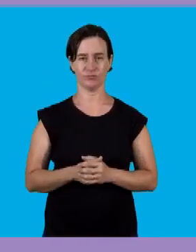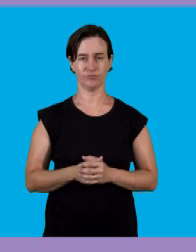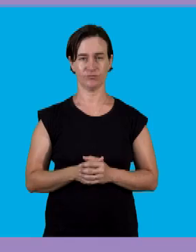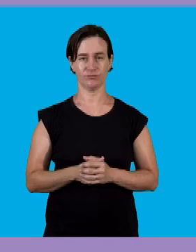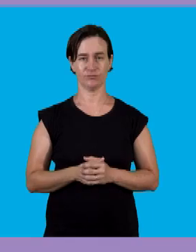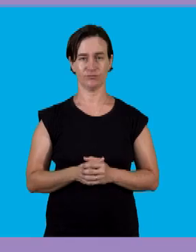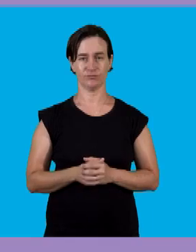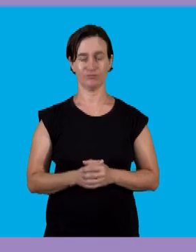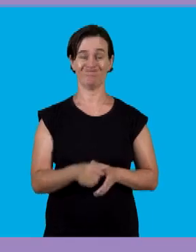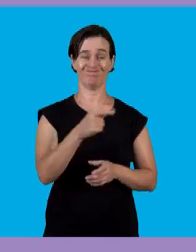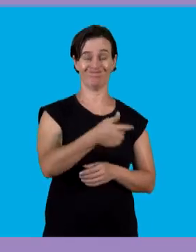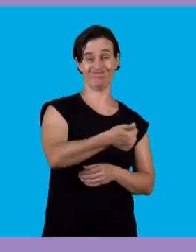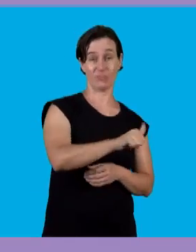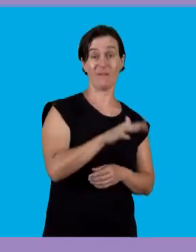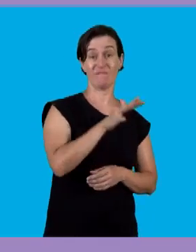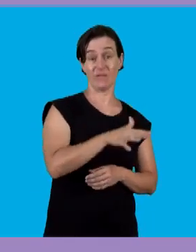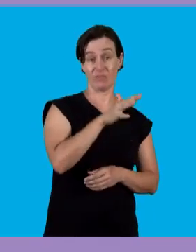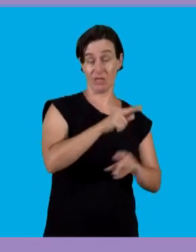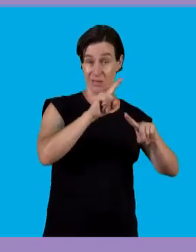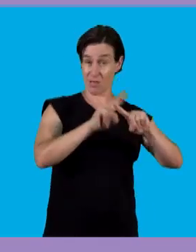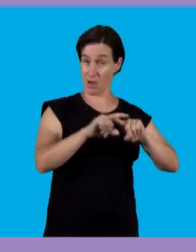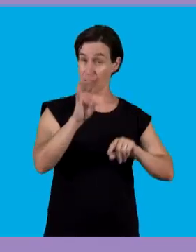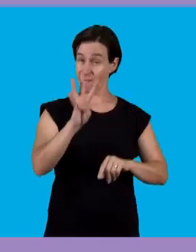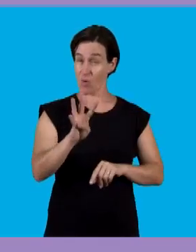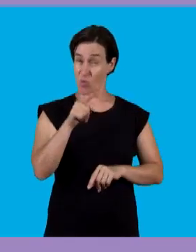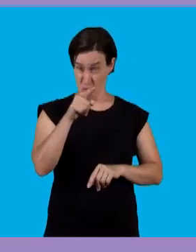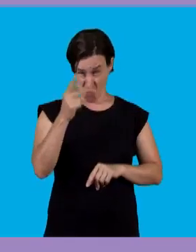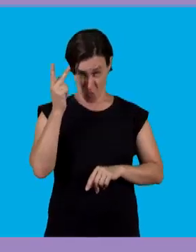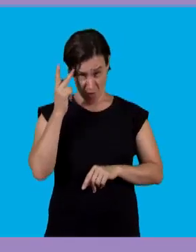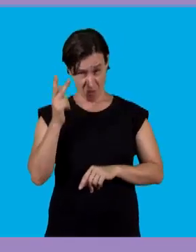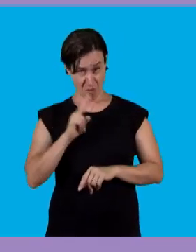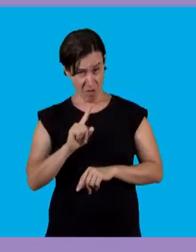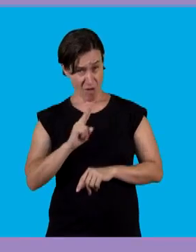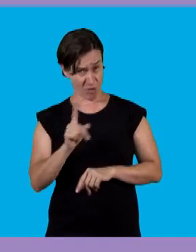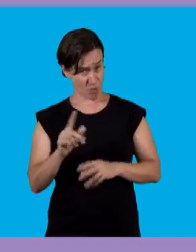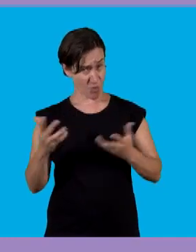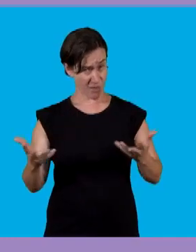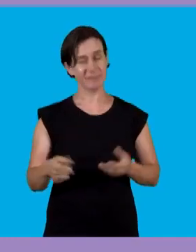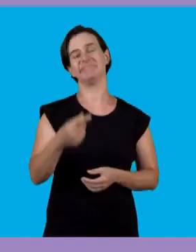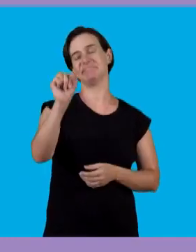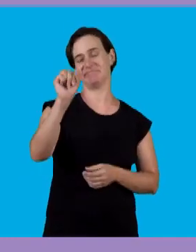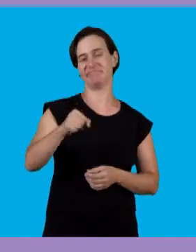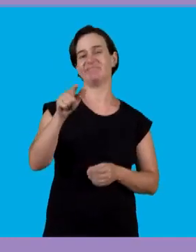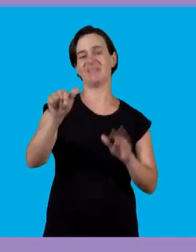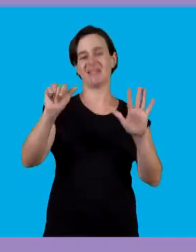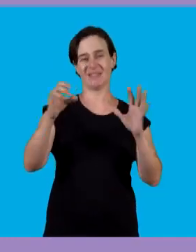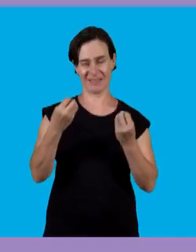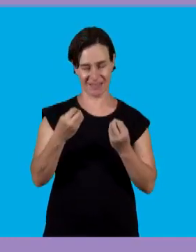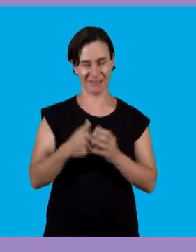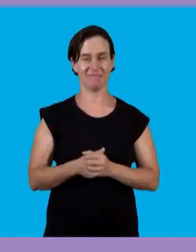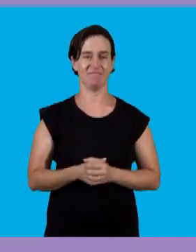answer. Then we have 15 multiplied by 4. Do you know what that is? Yes, it is